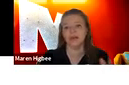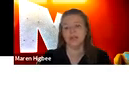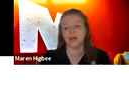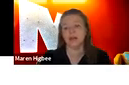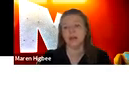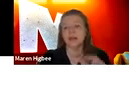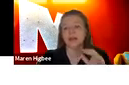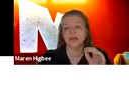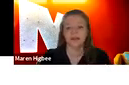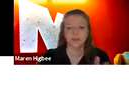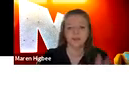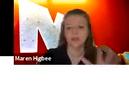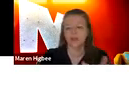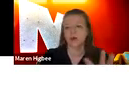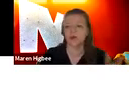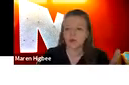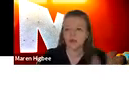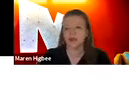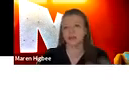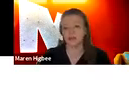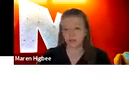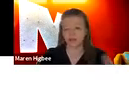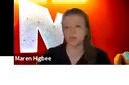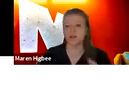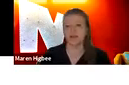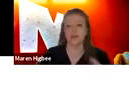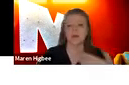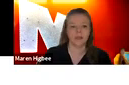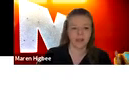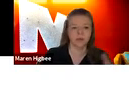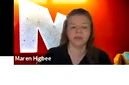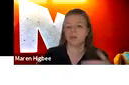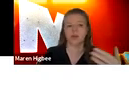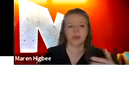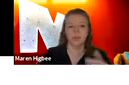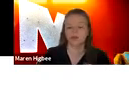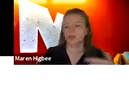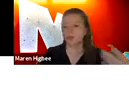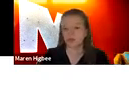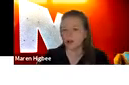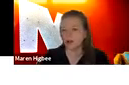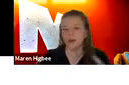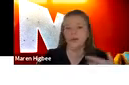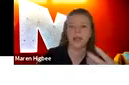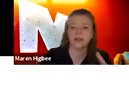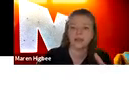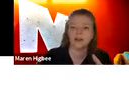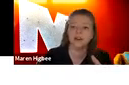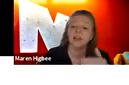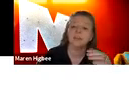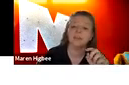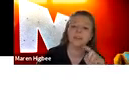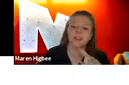to get online. And a lot of people think about, okay, accessibility, we're talking about language, and we're talking about descriptive audio and